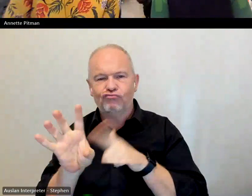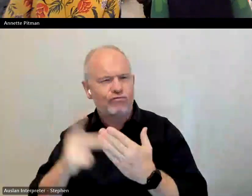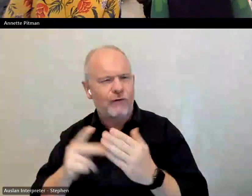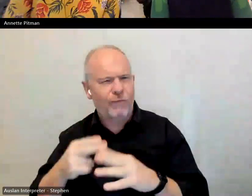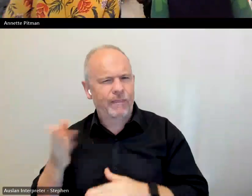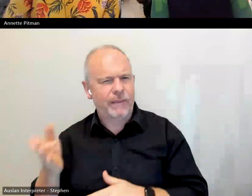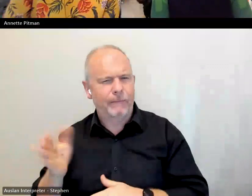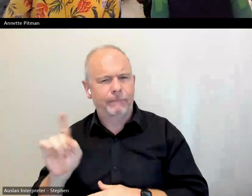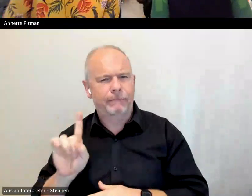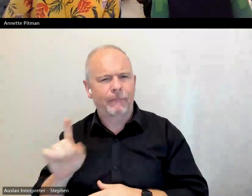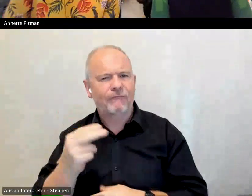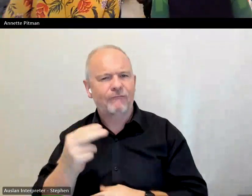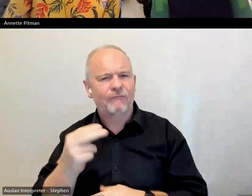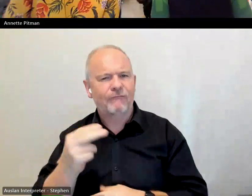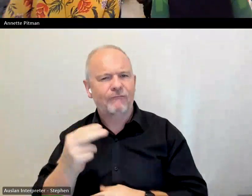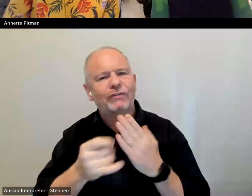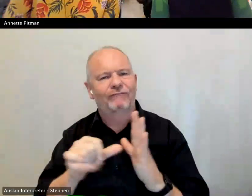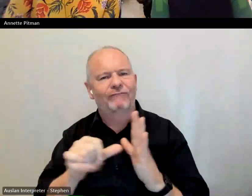for project funding?